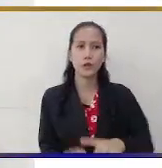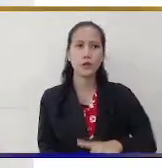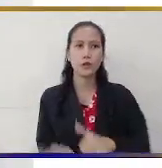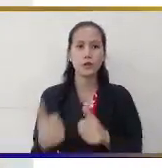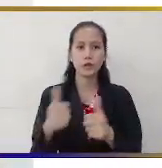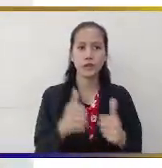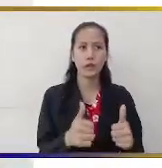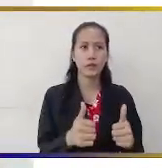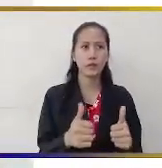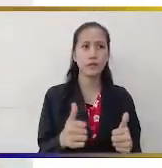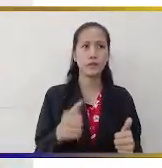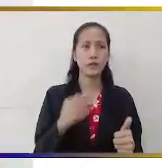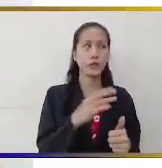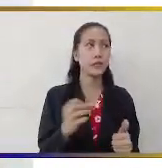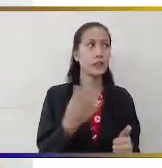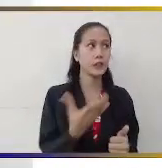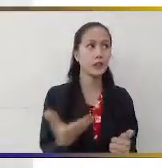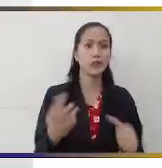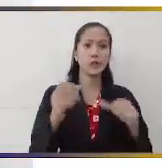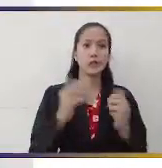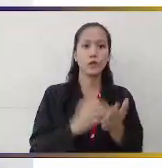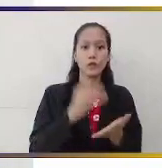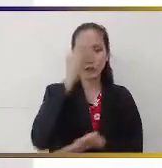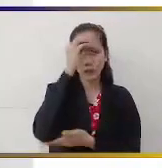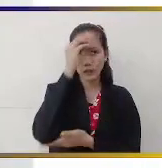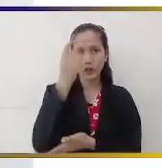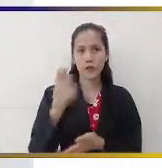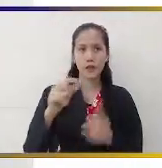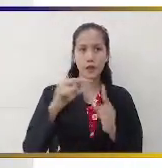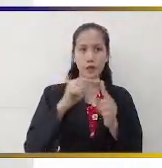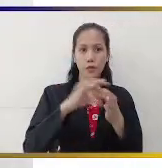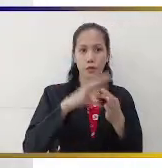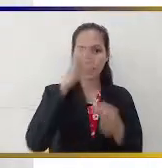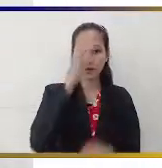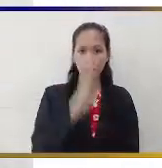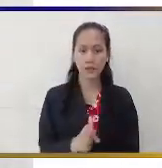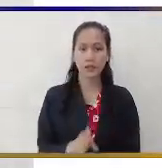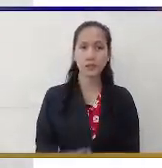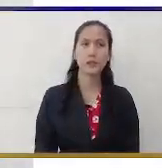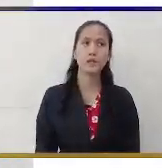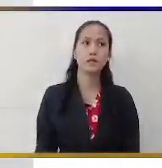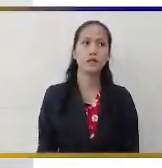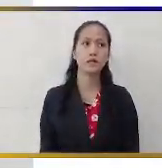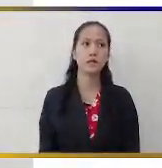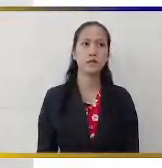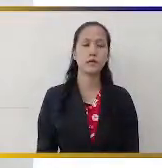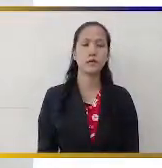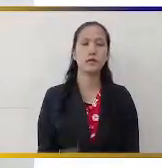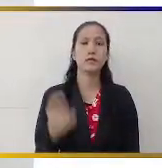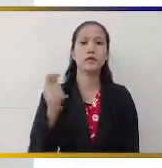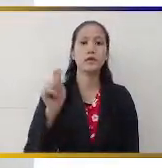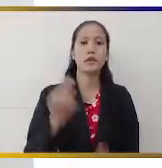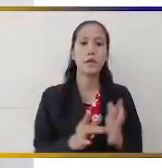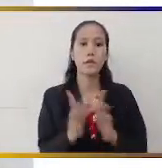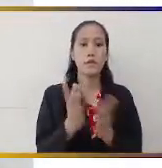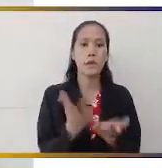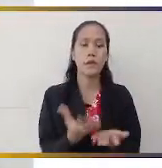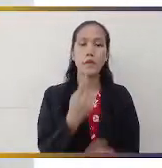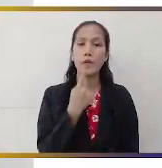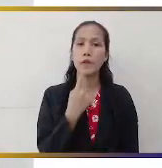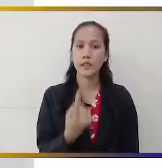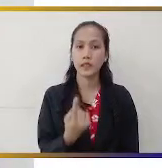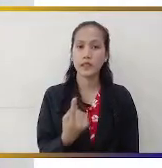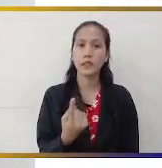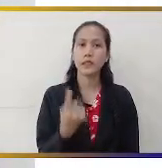learn about the Word of God. Why is that Word of God so important? Listen now. Are you listening? The Bible says the Word